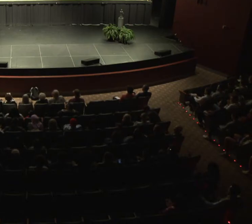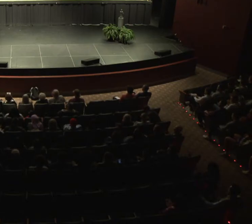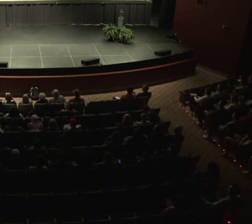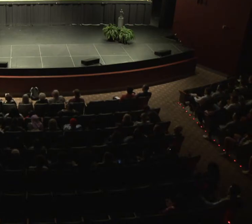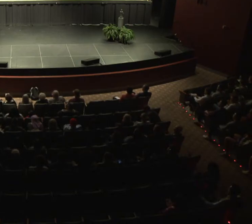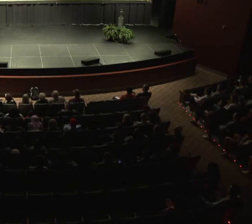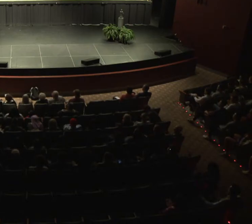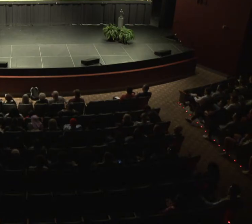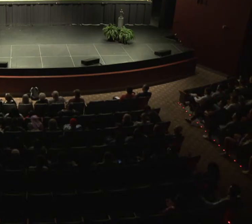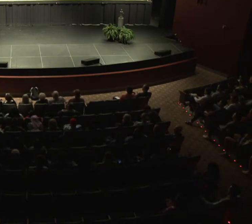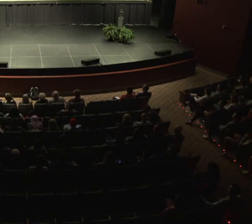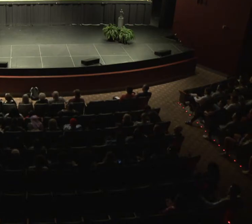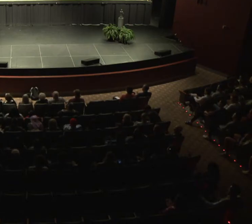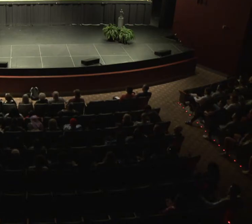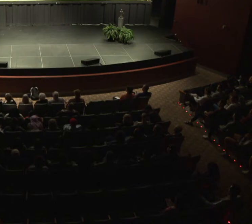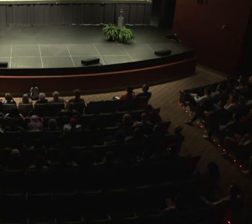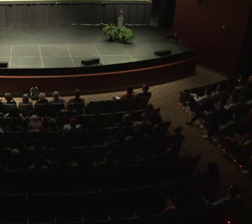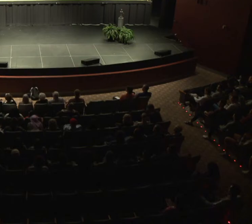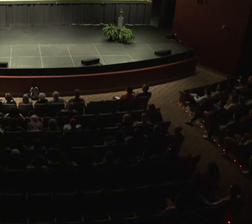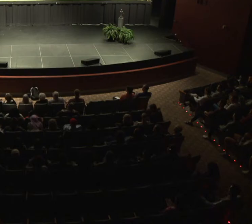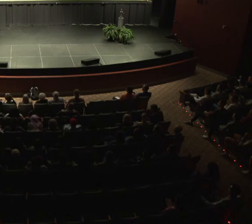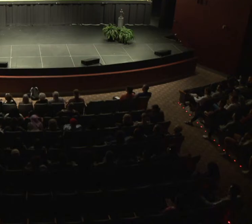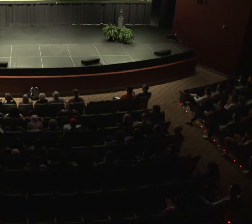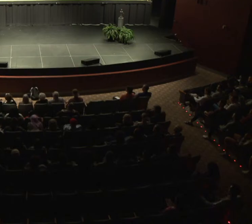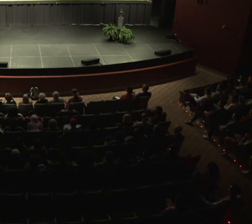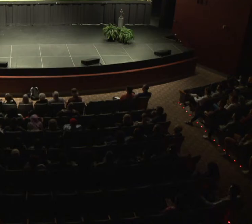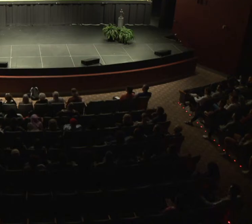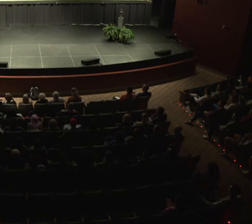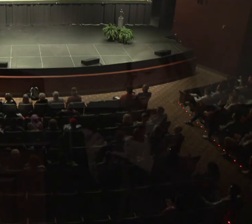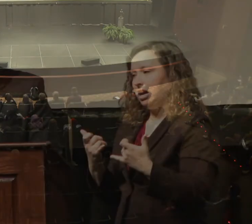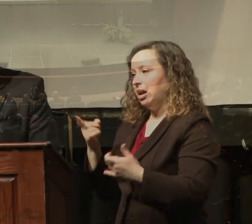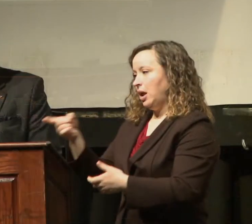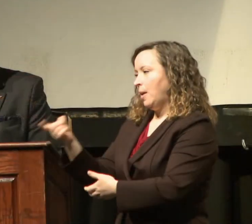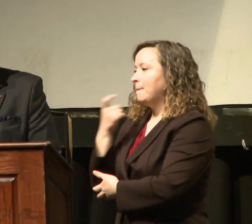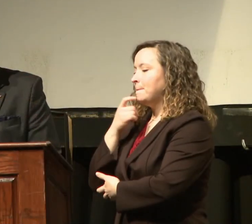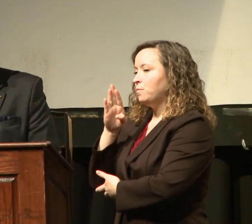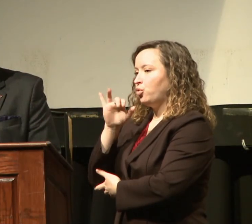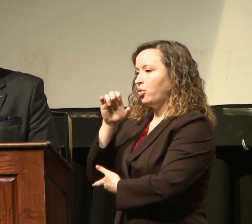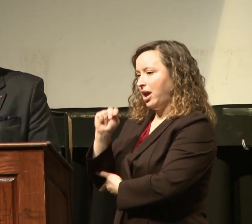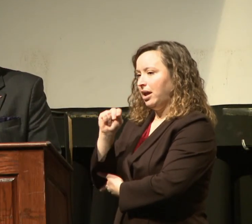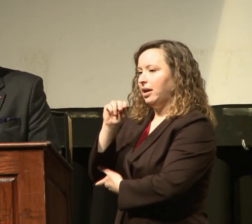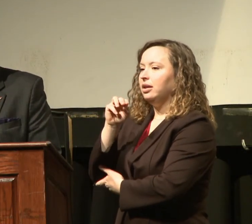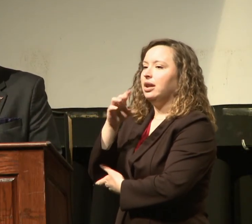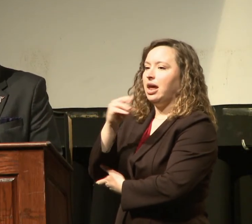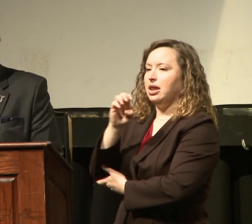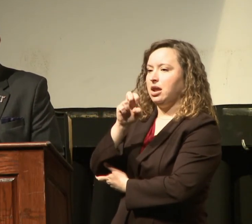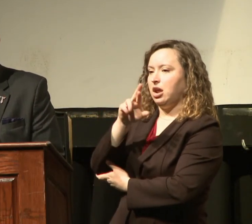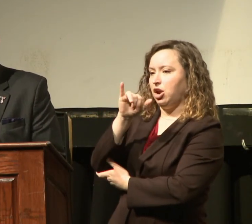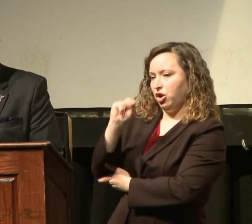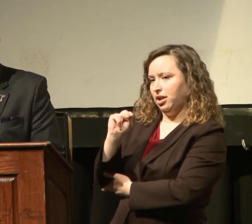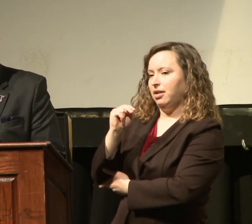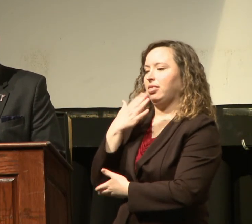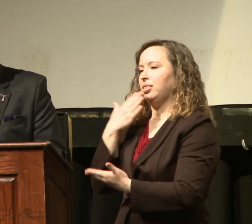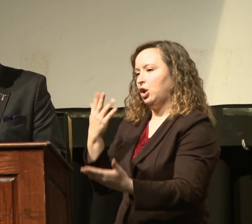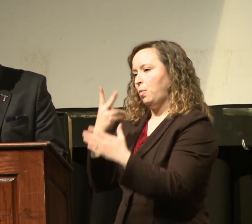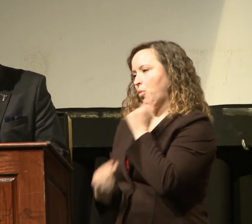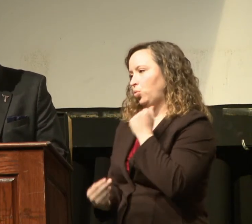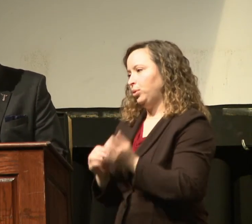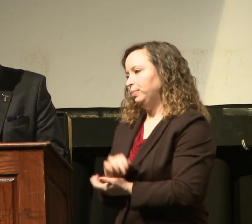I would also like to thank our interpreters for today's event, Brian McKinney and Aaron Enos. Thank you both.